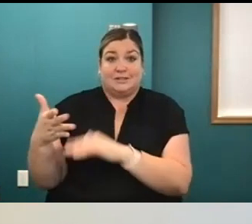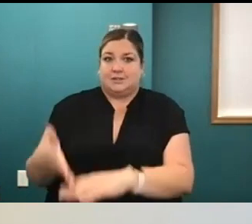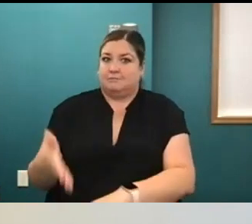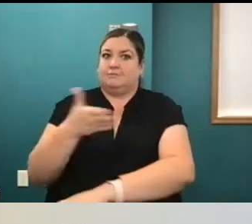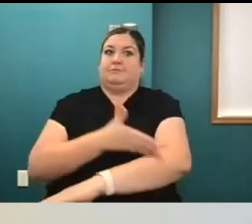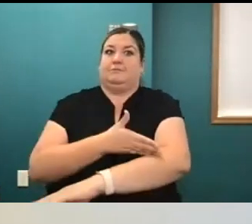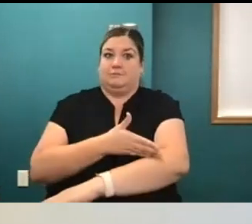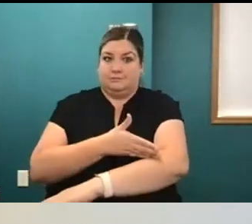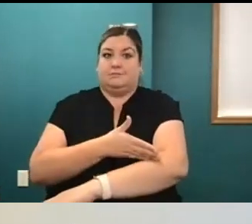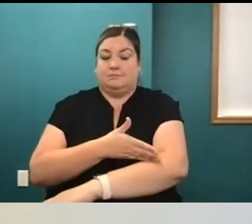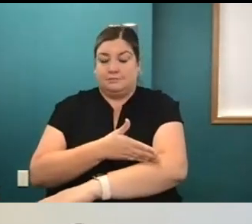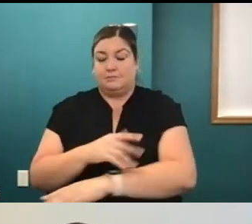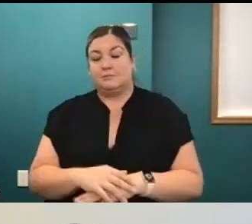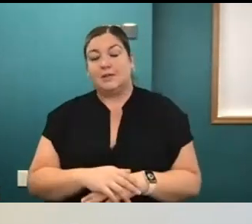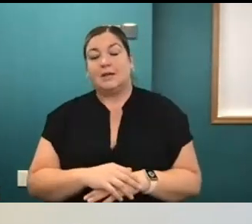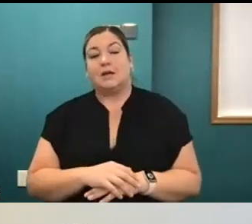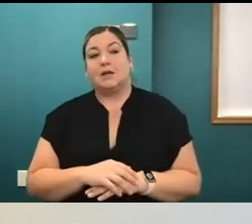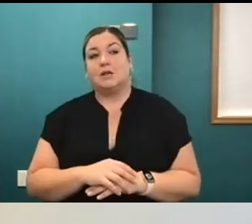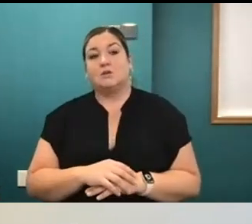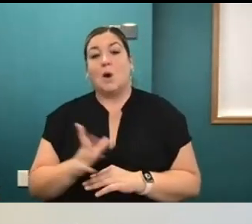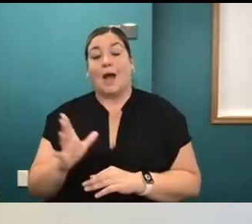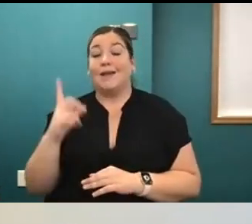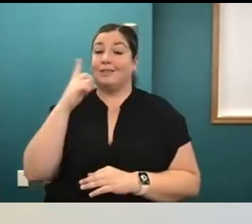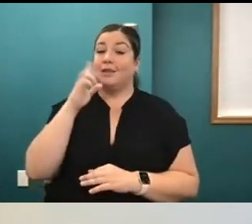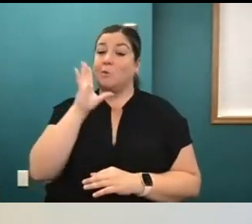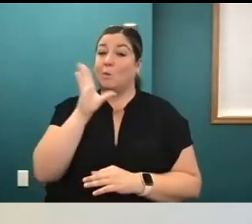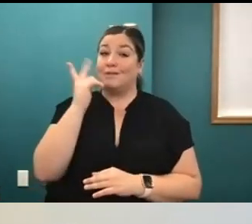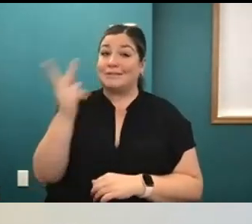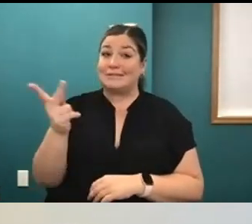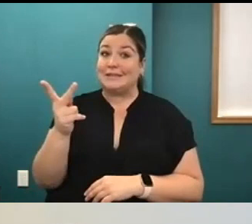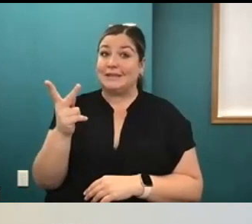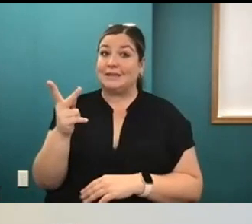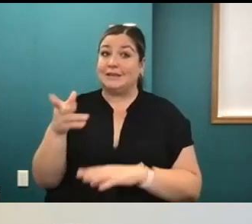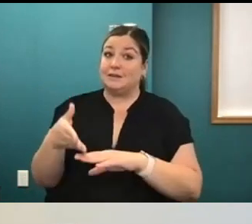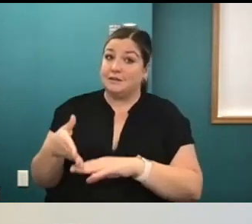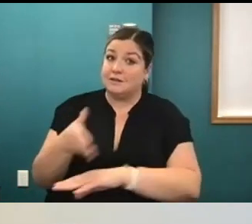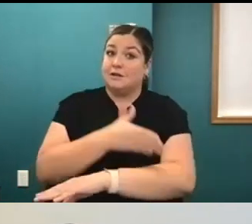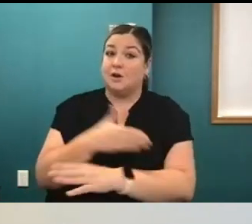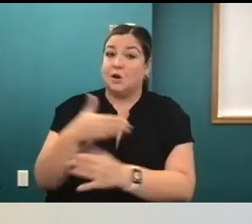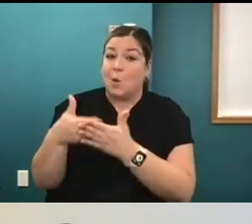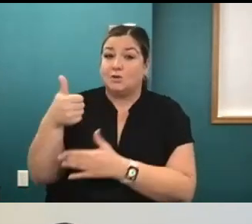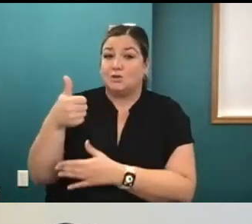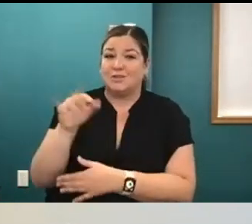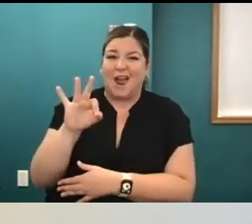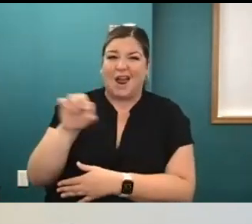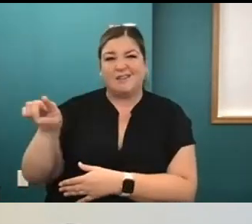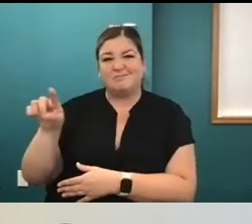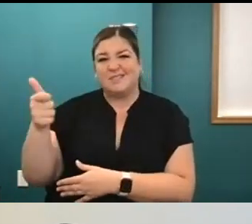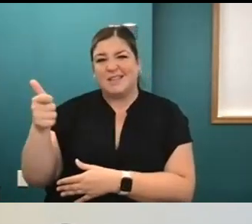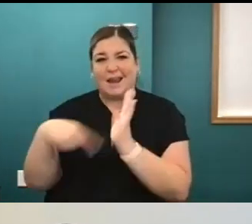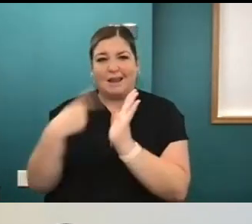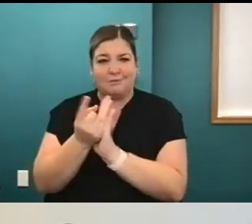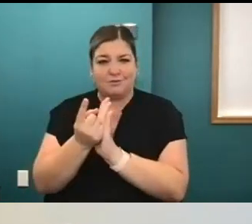been quite a bit better. So I do think you will see truer and close to that 9 to 10 hours with the standard battery of the newer